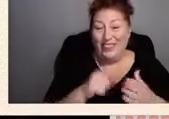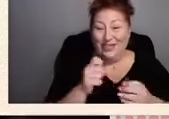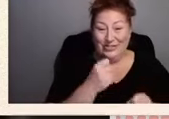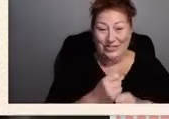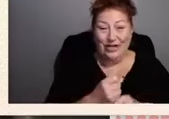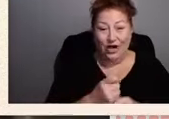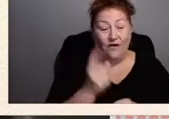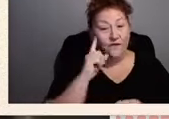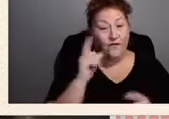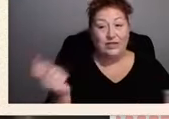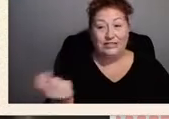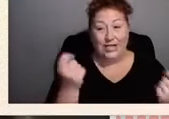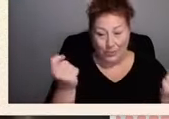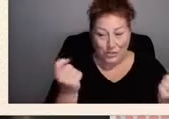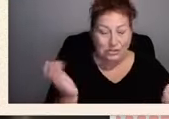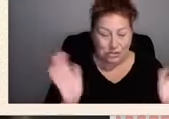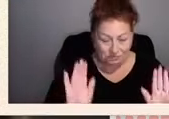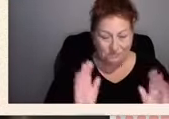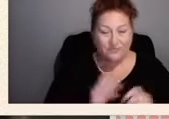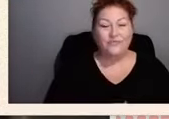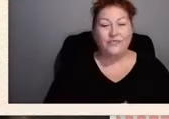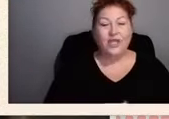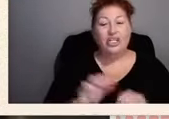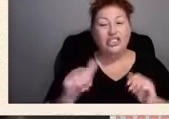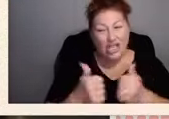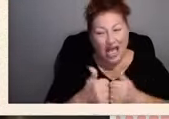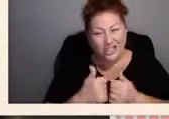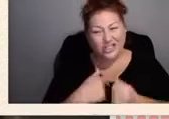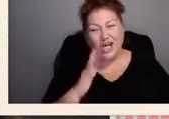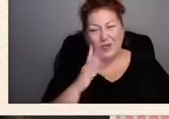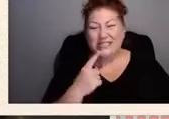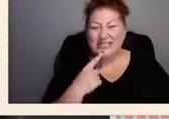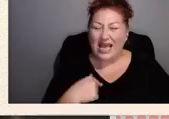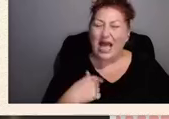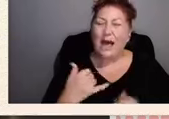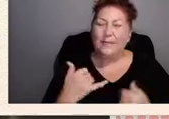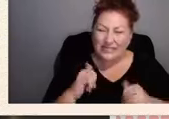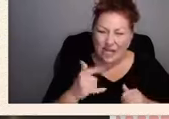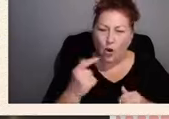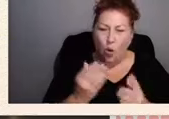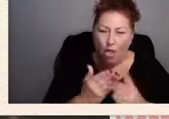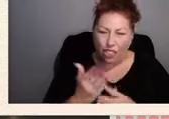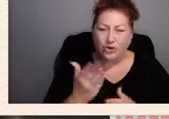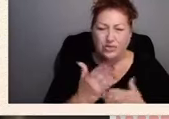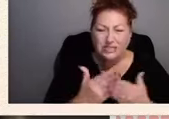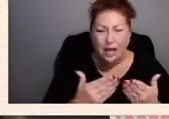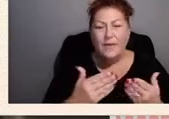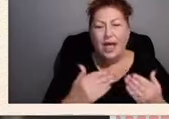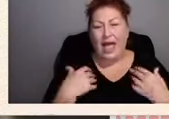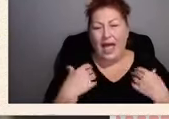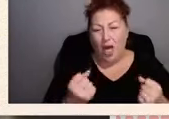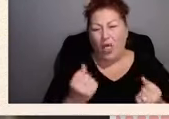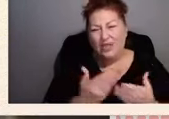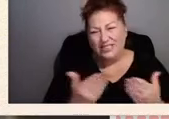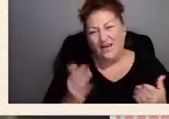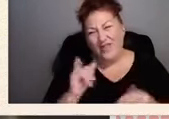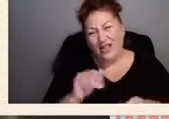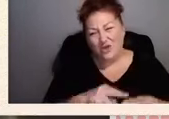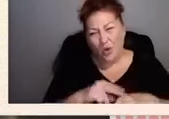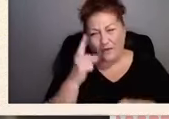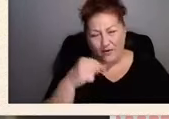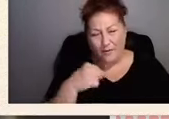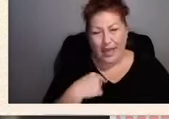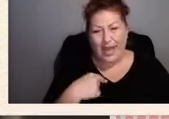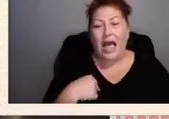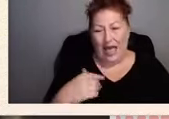celebrations, challenges, I would say that I'm still going through some health stuff, but that's kind of normal for me. I do have cerebral